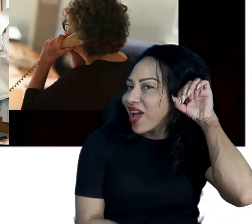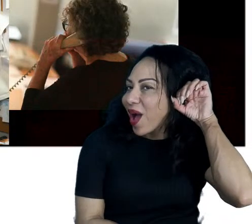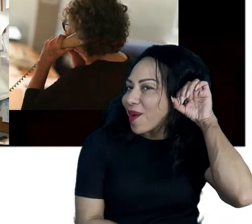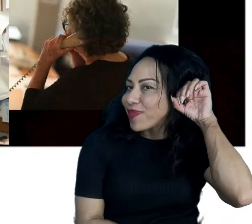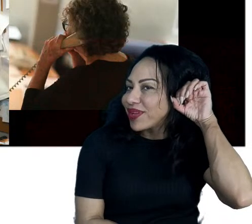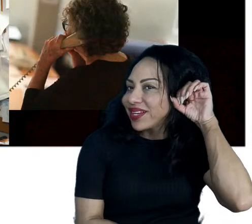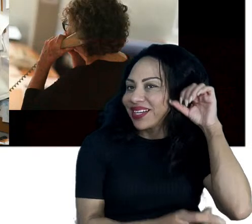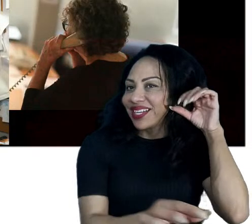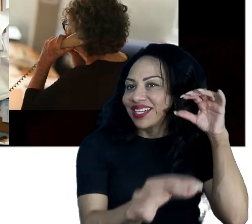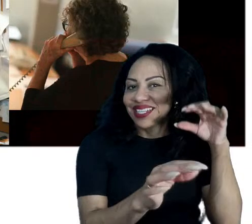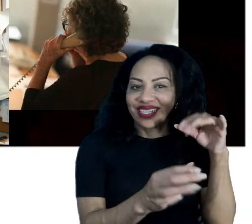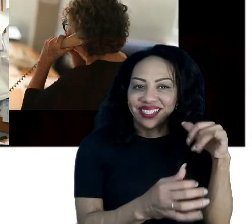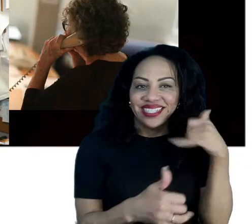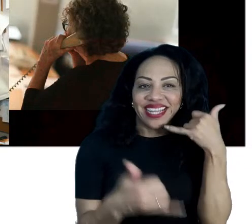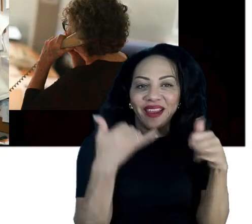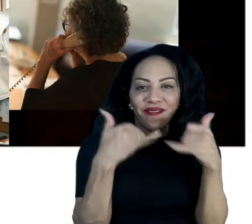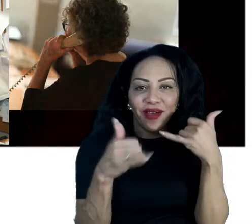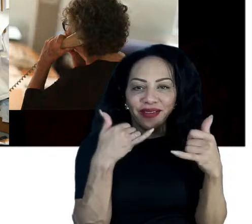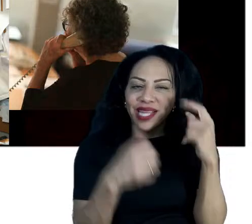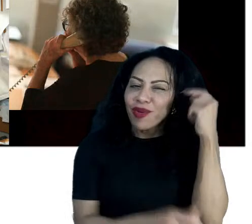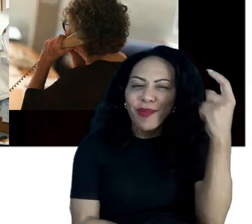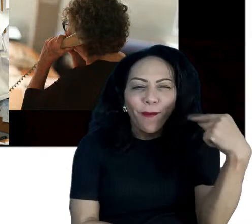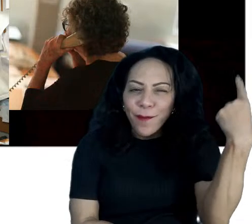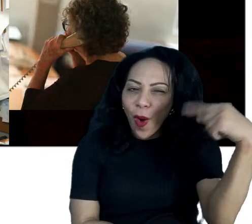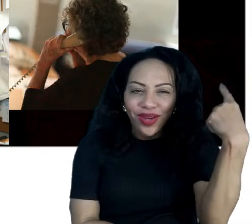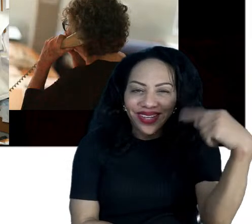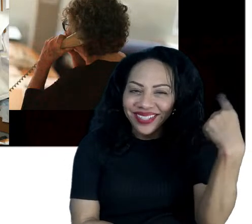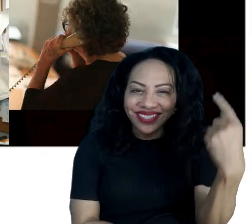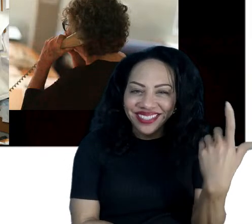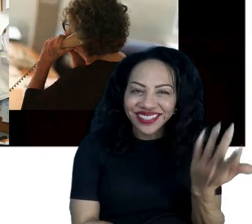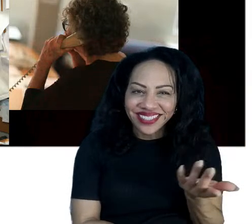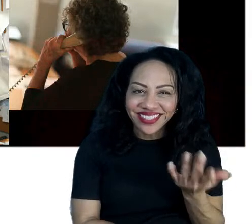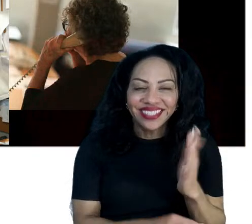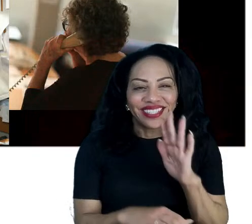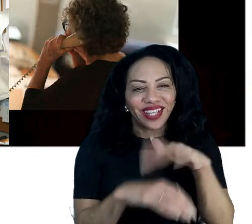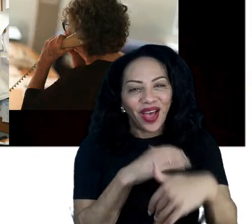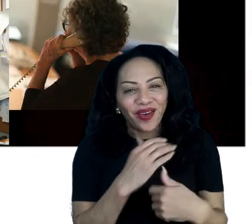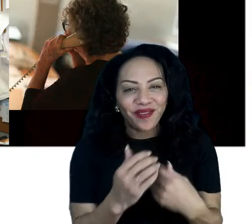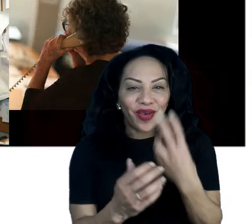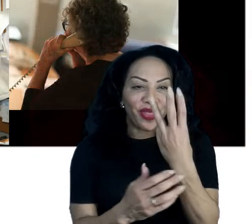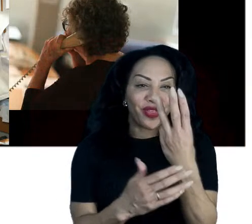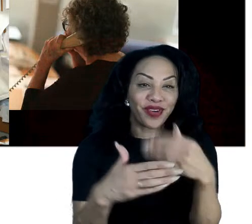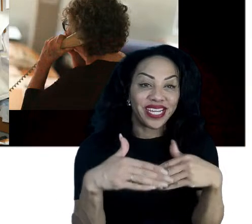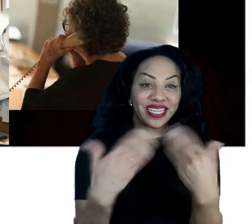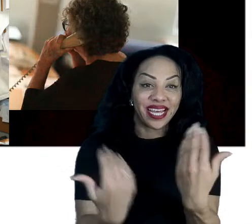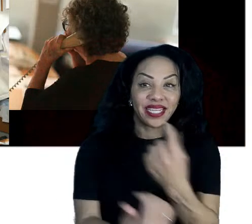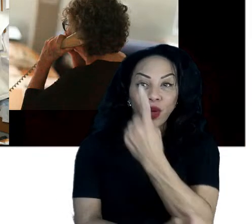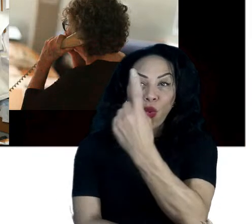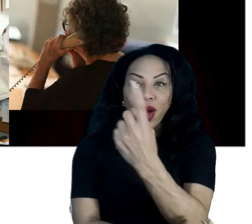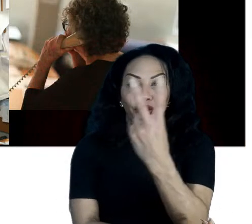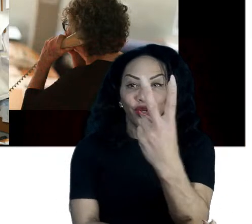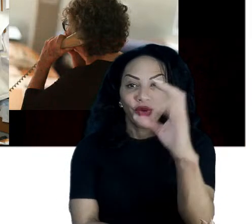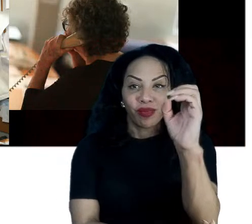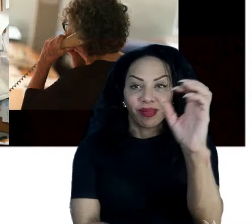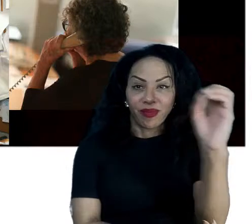bonkers. It's like over 3 days, we had 1,200 people come through the space. And I think we